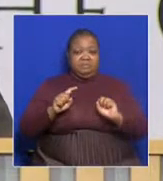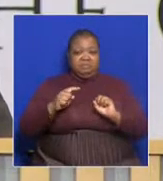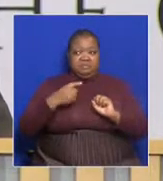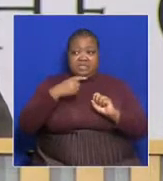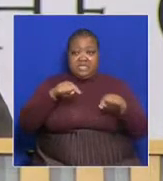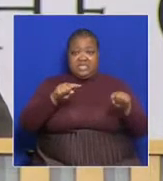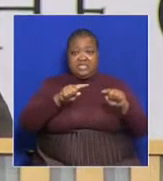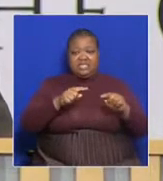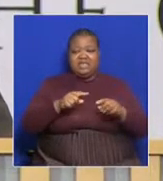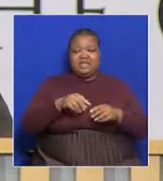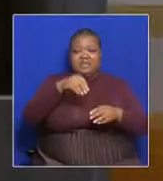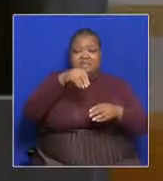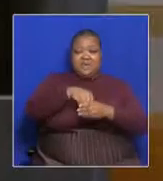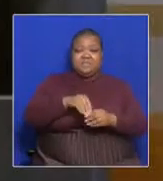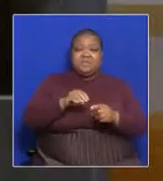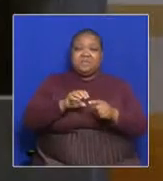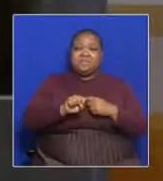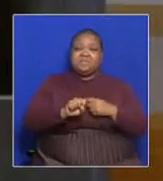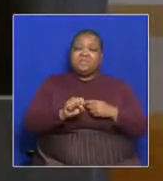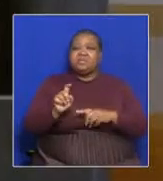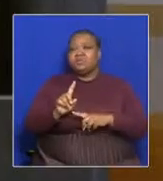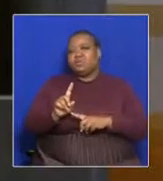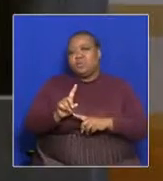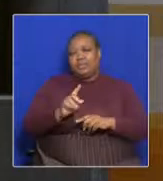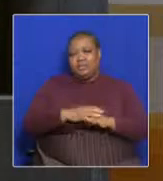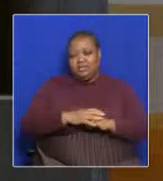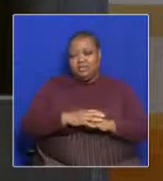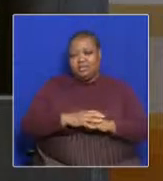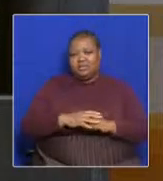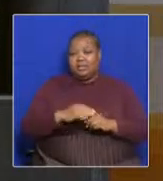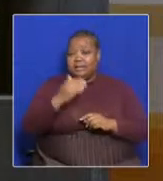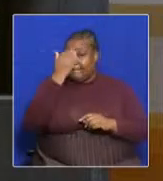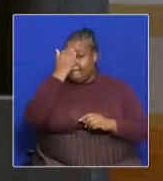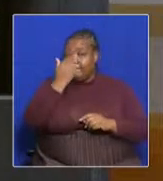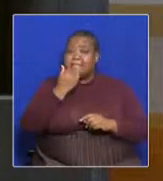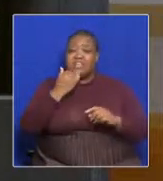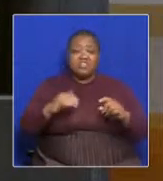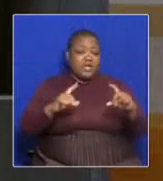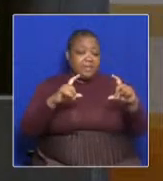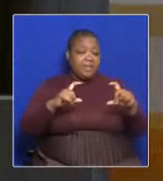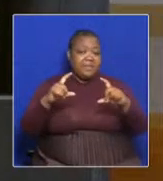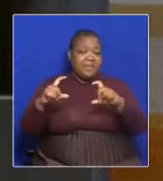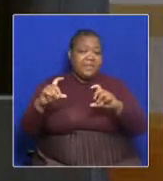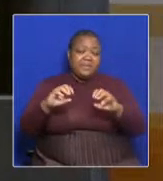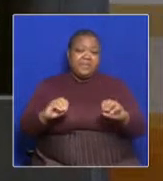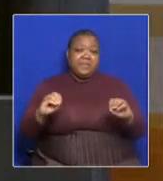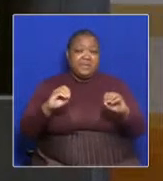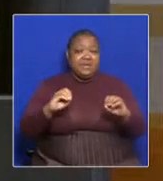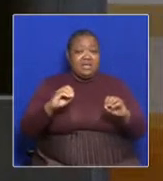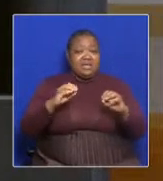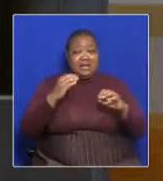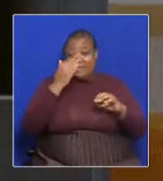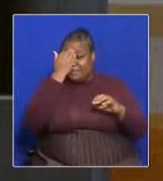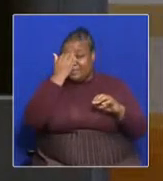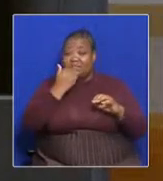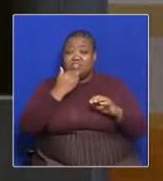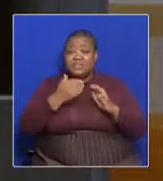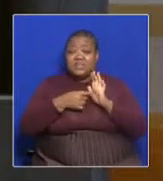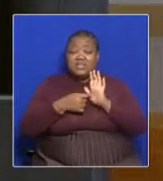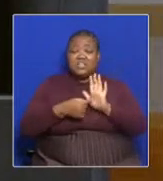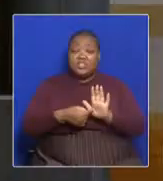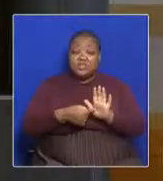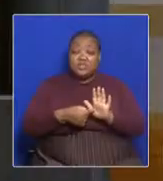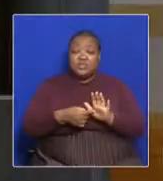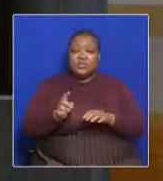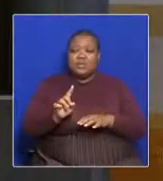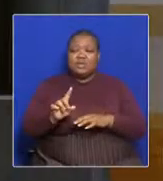fact there. Because we don't have photographs, for example, that show, in fact, had the LCRC